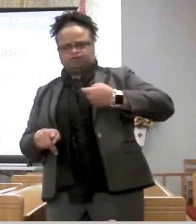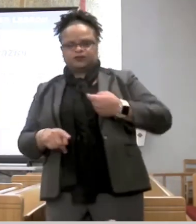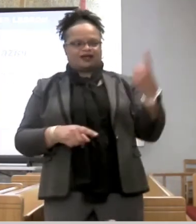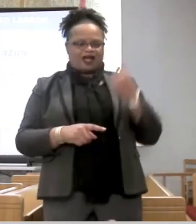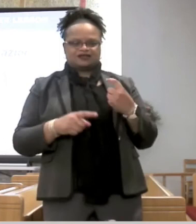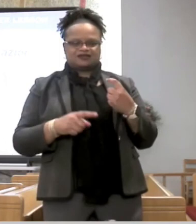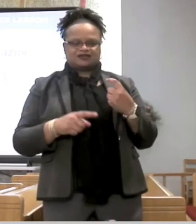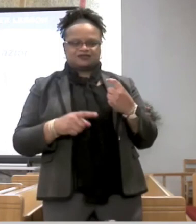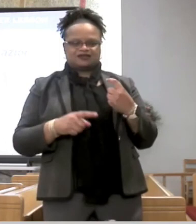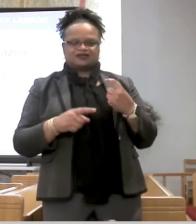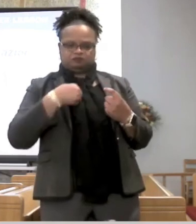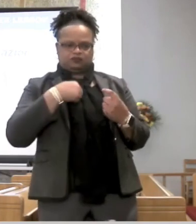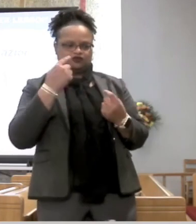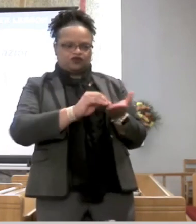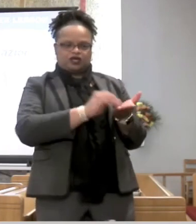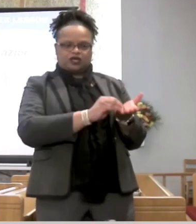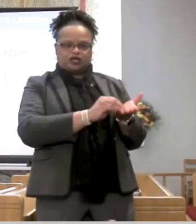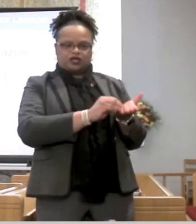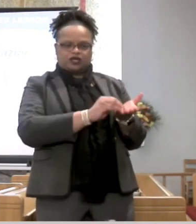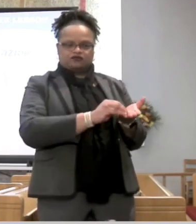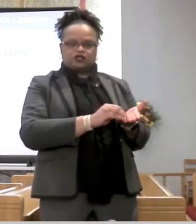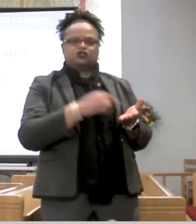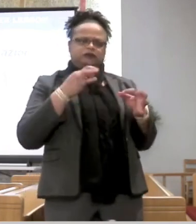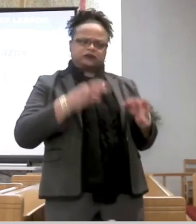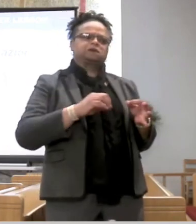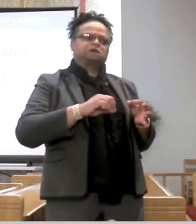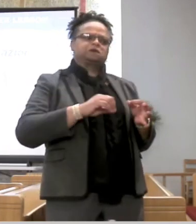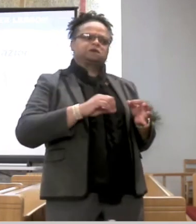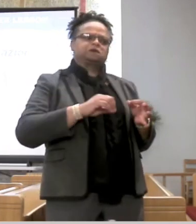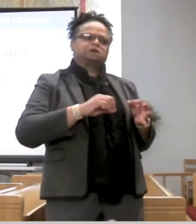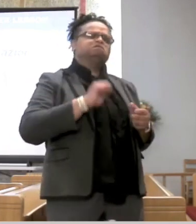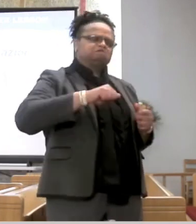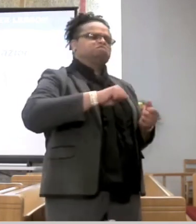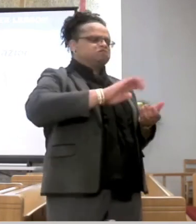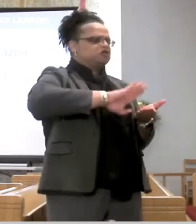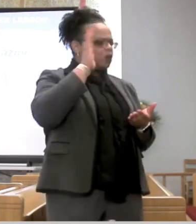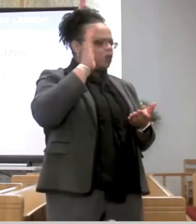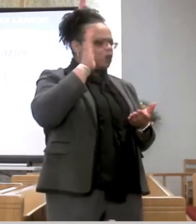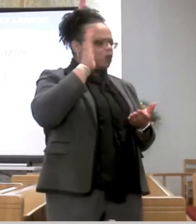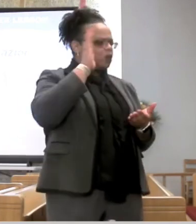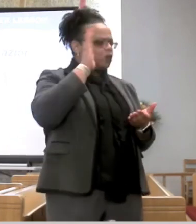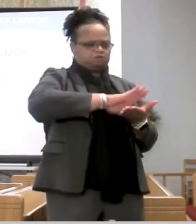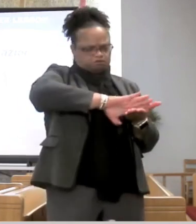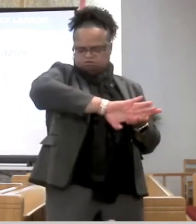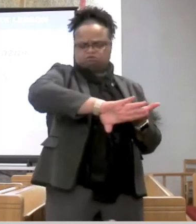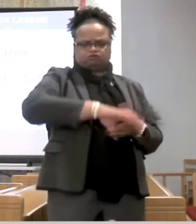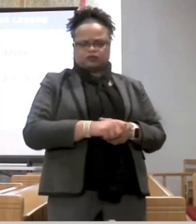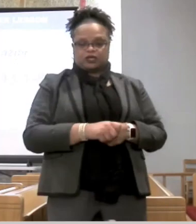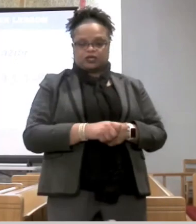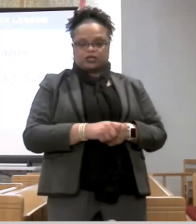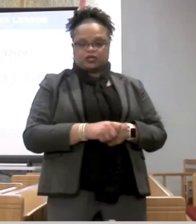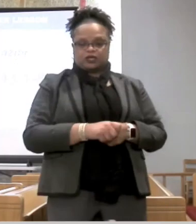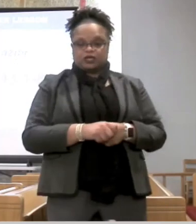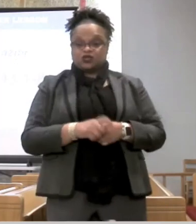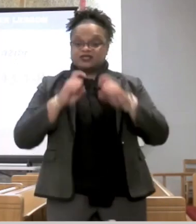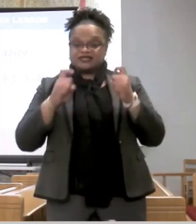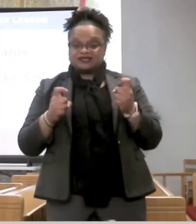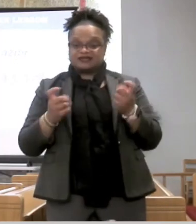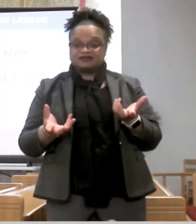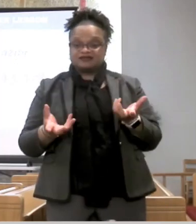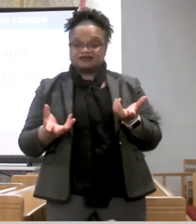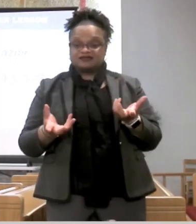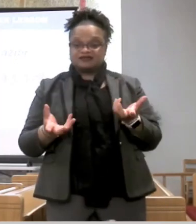one who has offended to begin to forgive. Sin is something that requires forgiveness. The question might be asked, when